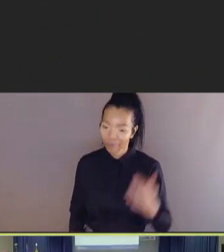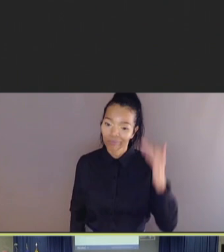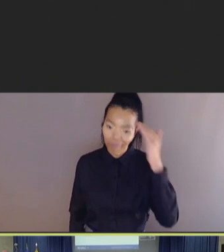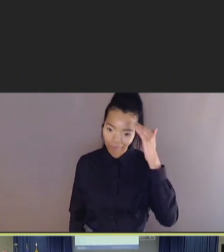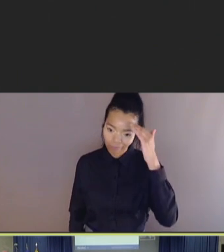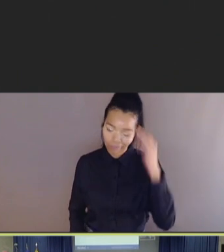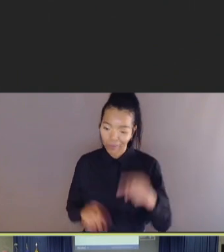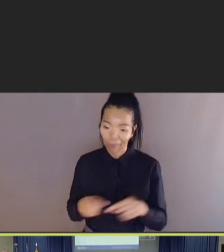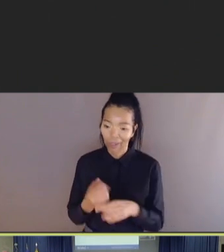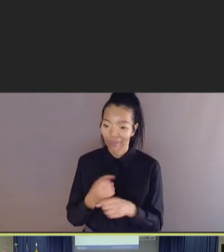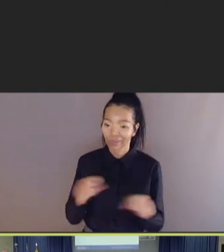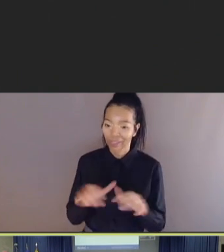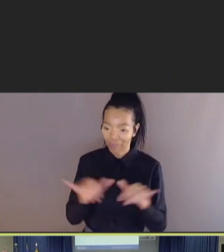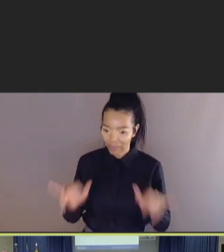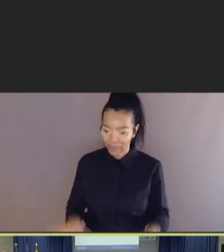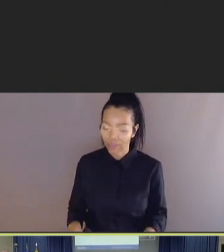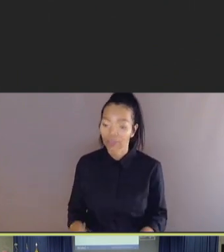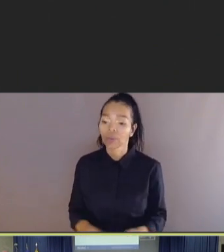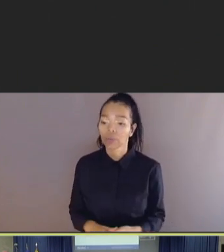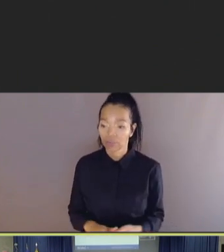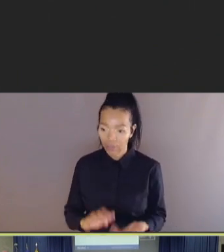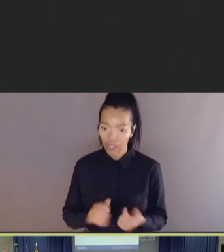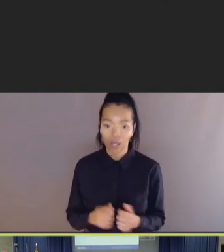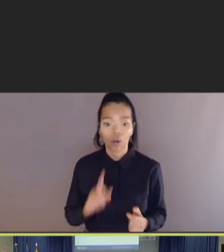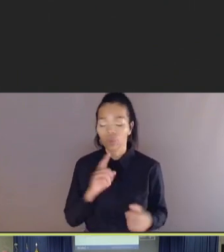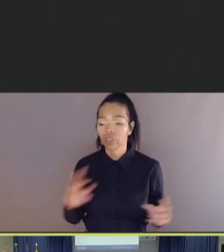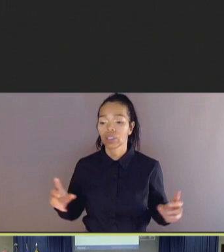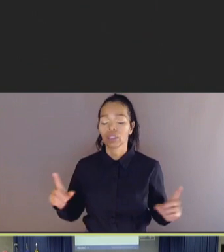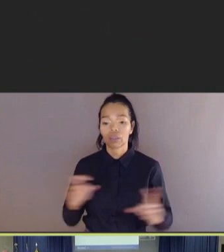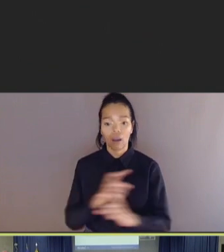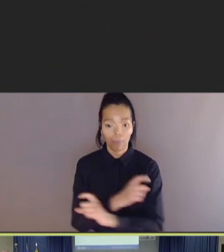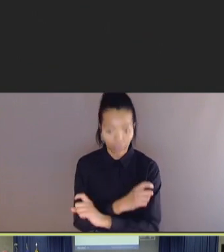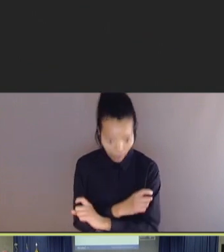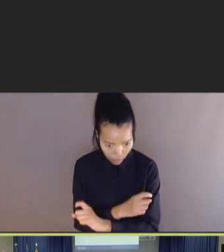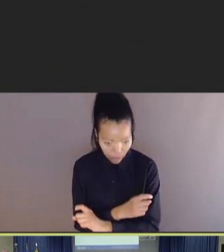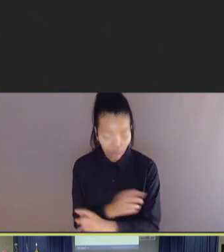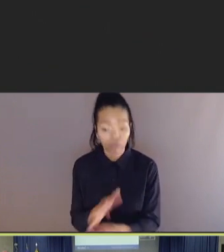system and how complex and very important it is.